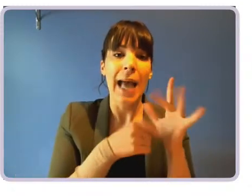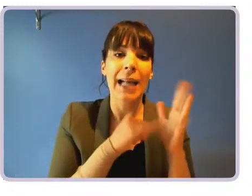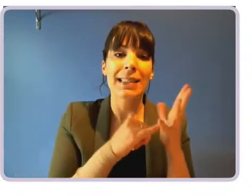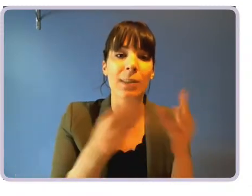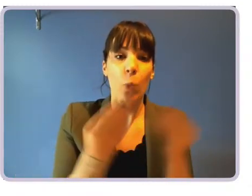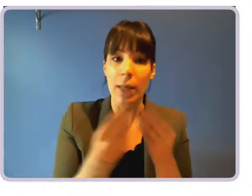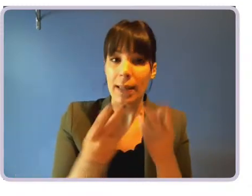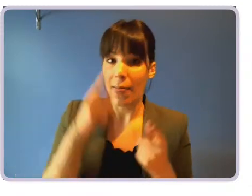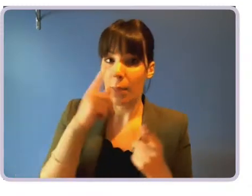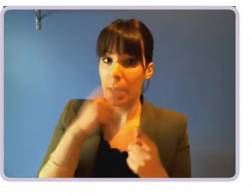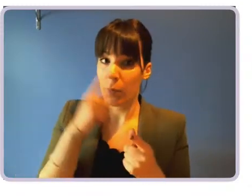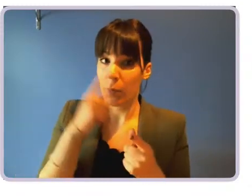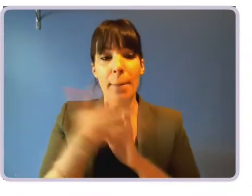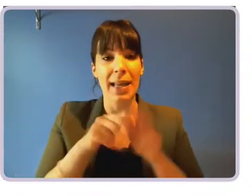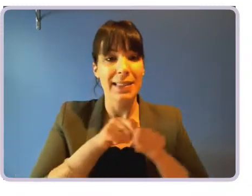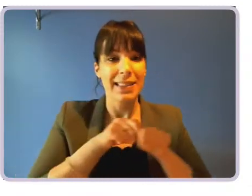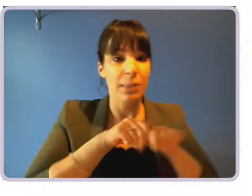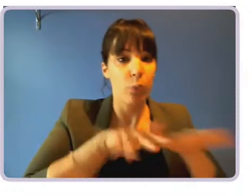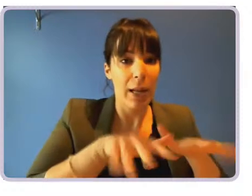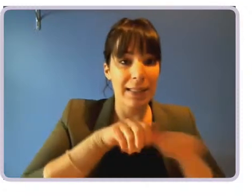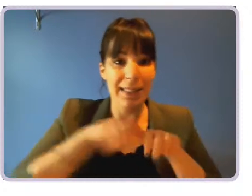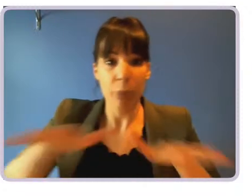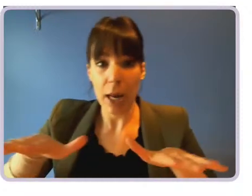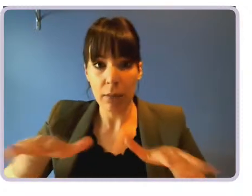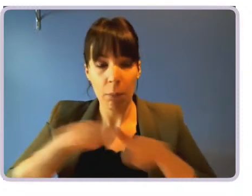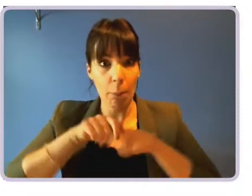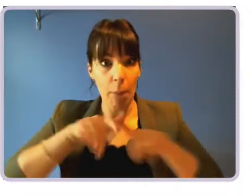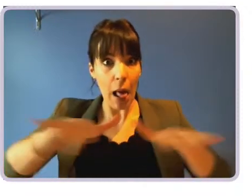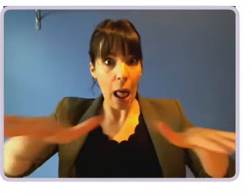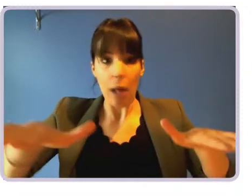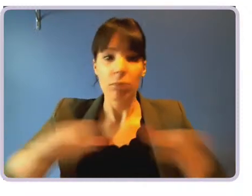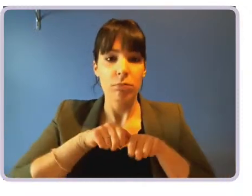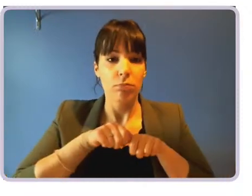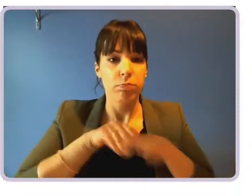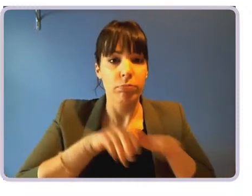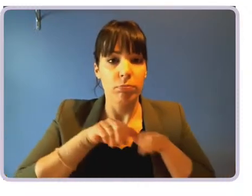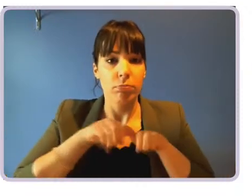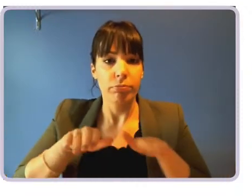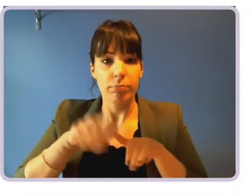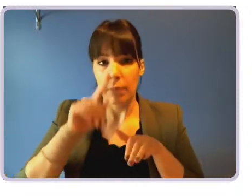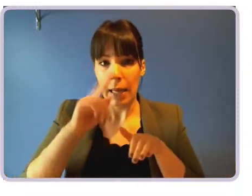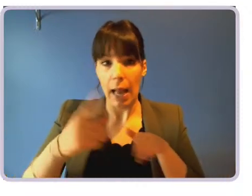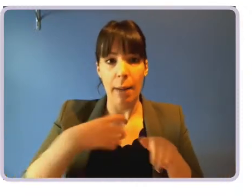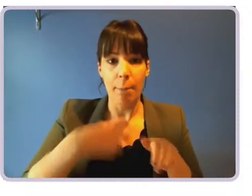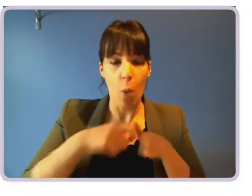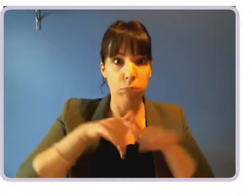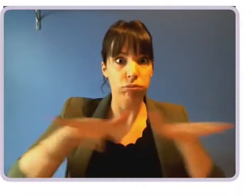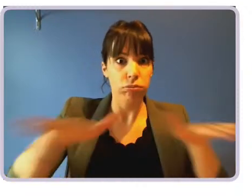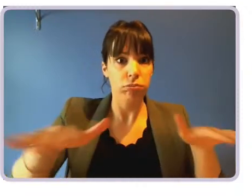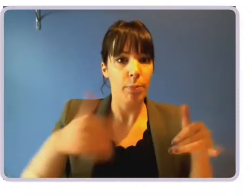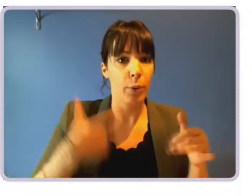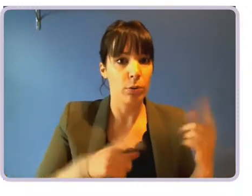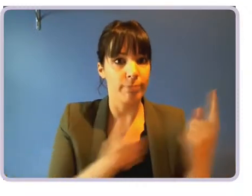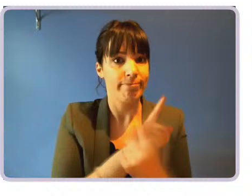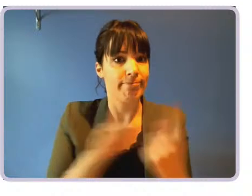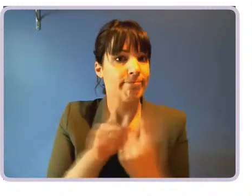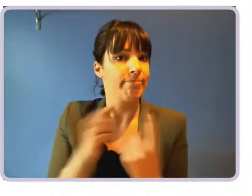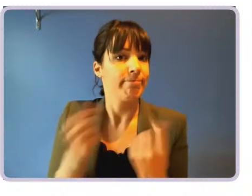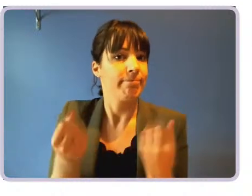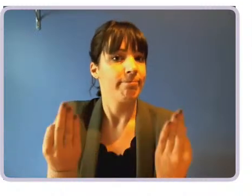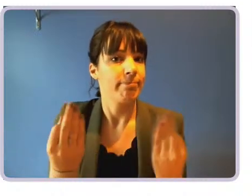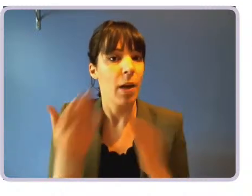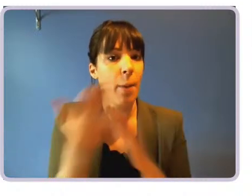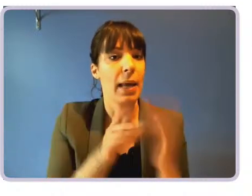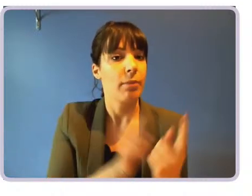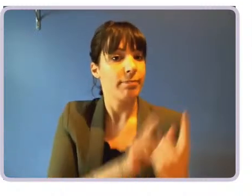infection. So we're really talking about physical distancing, hence that we keep apart and we don't